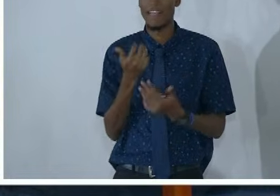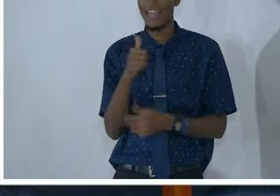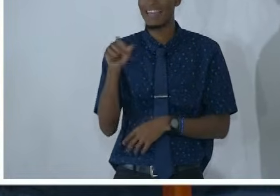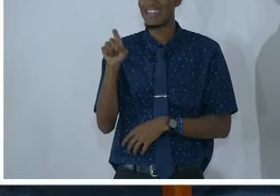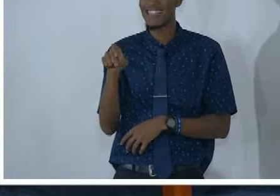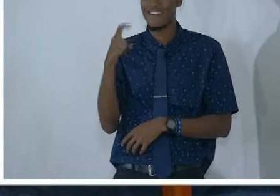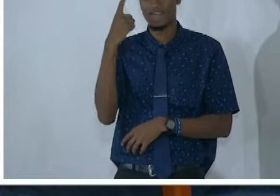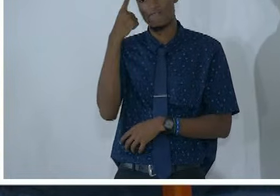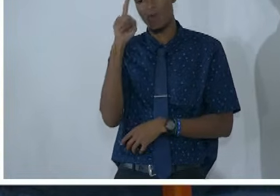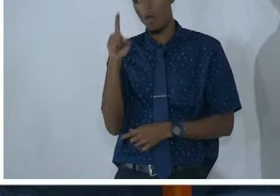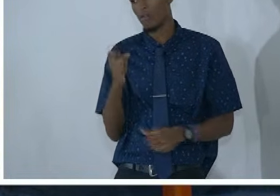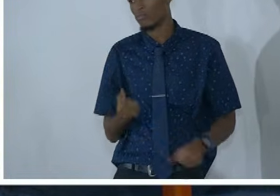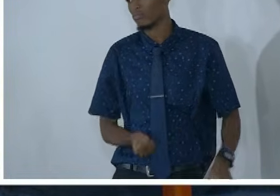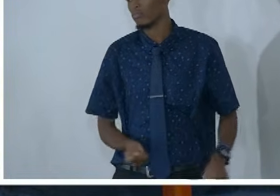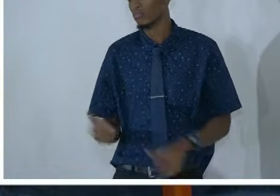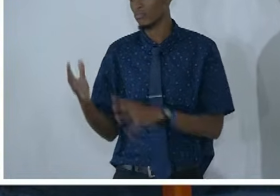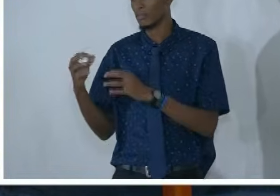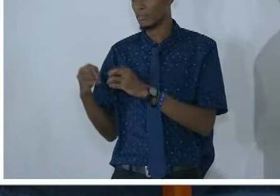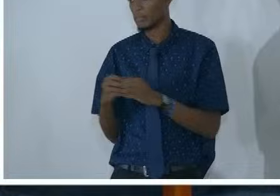activities.